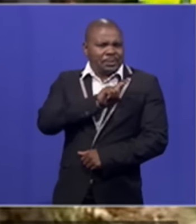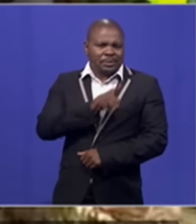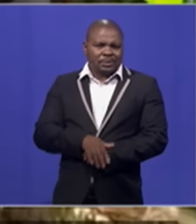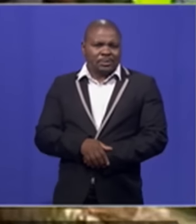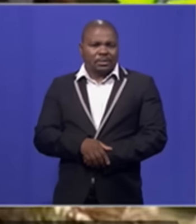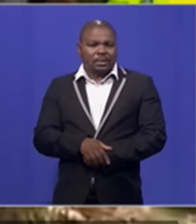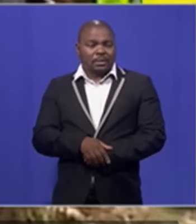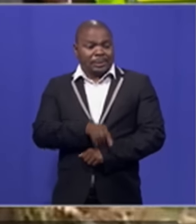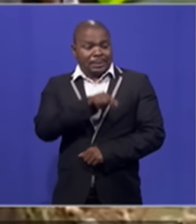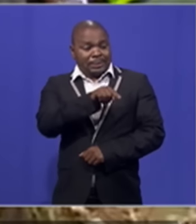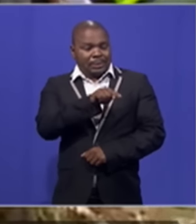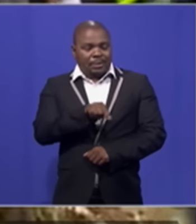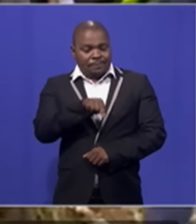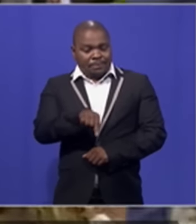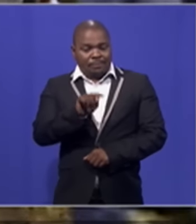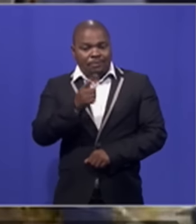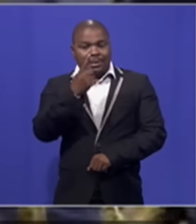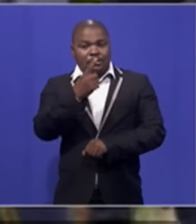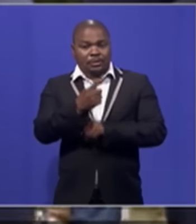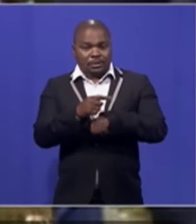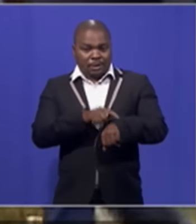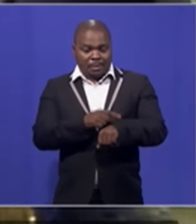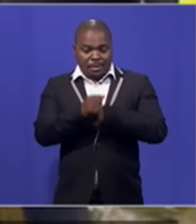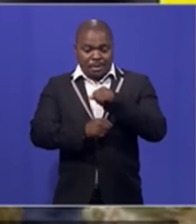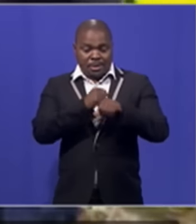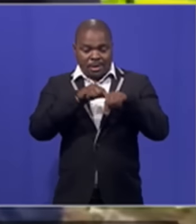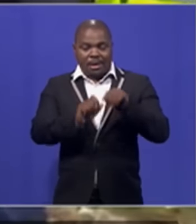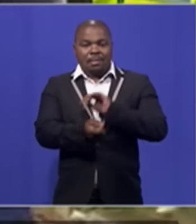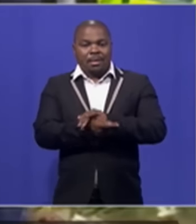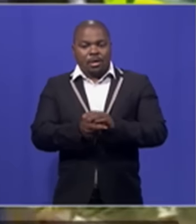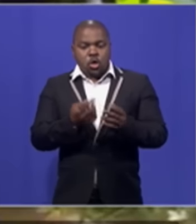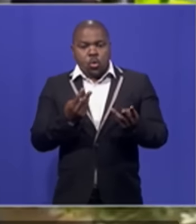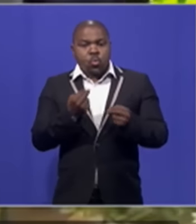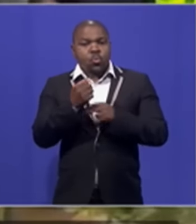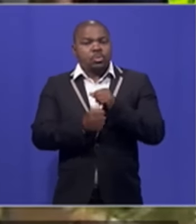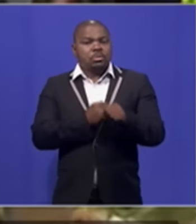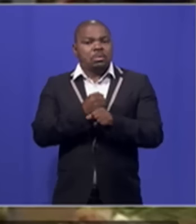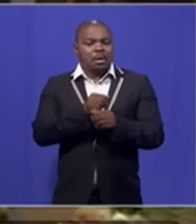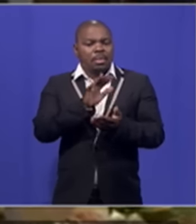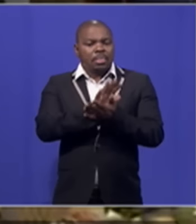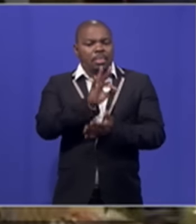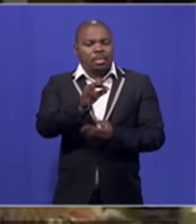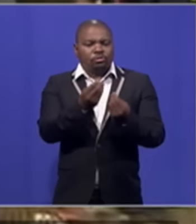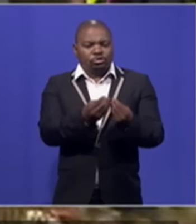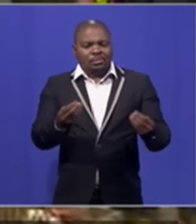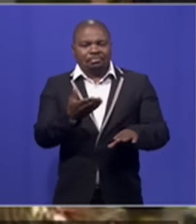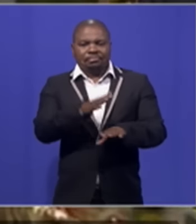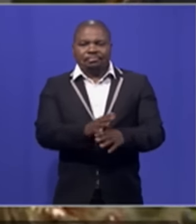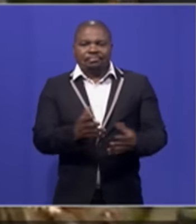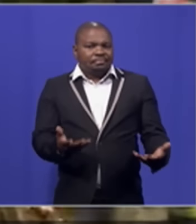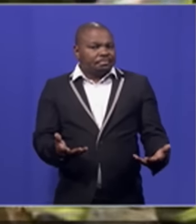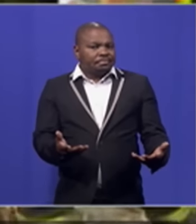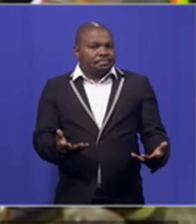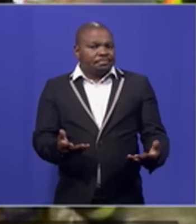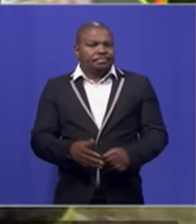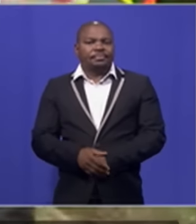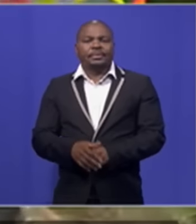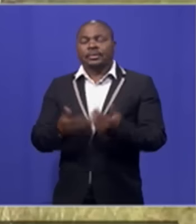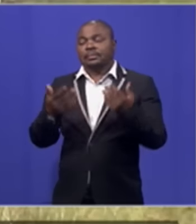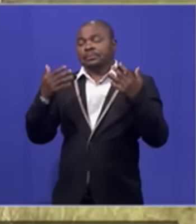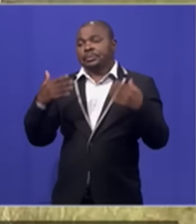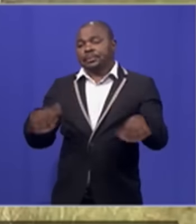hobane ke ya o qala selemong sena ke selemo se setjha bana ke bana ba 13 ba hlokahala jwale tshehetso e bile